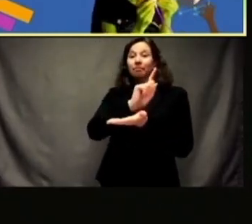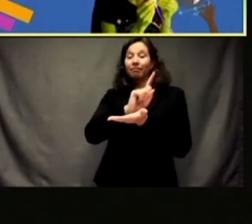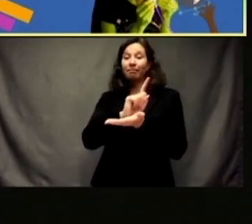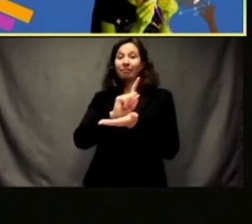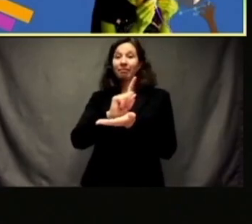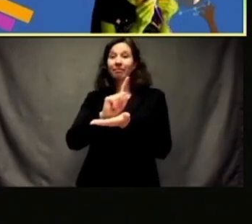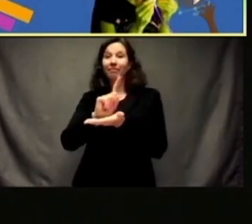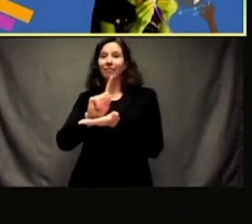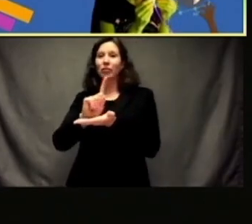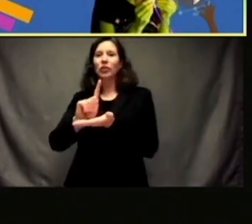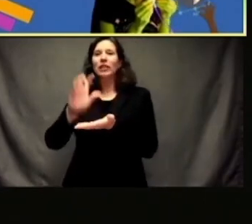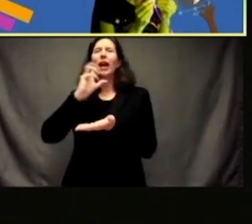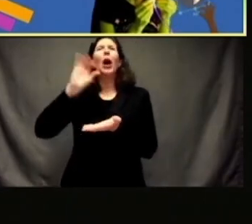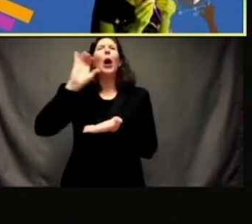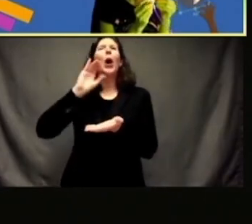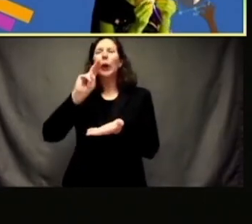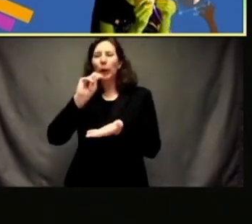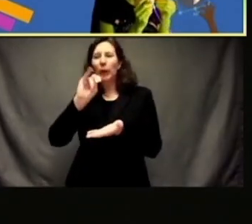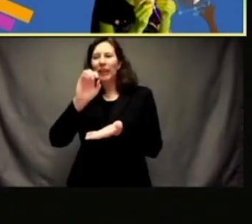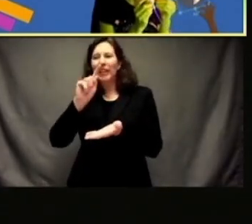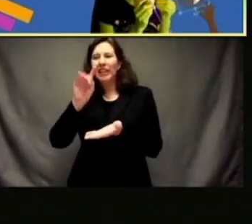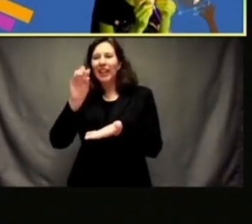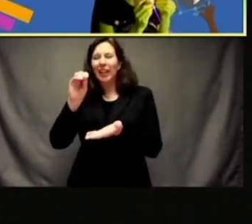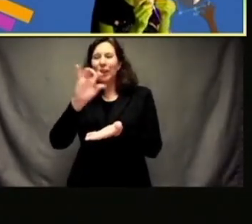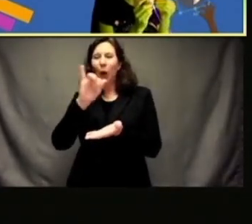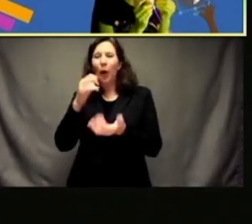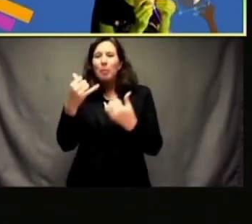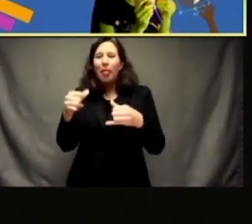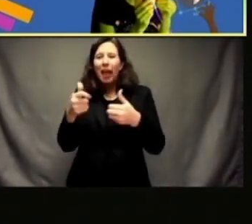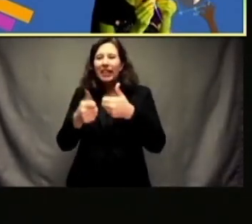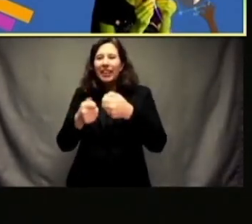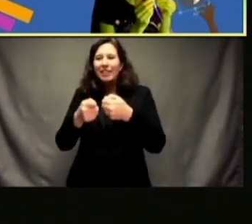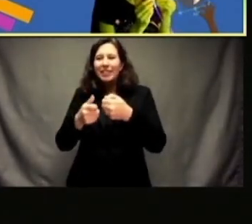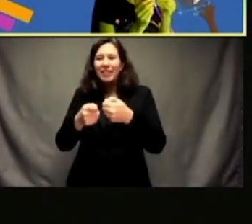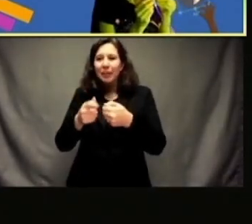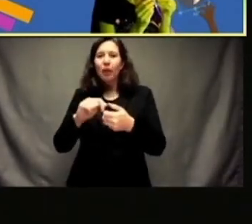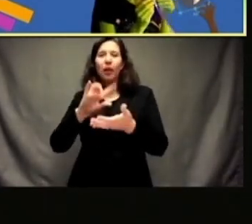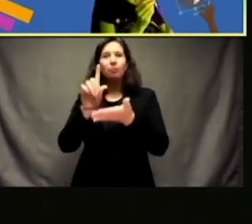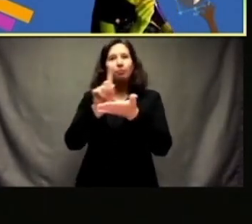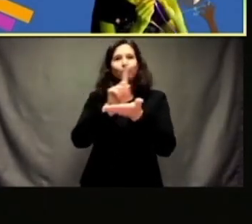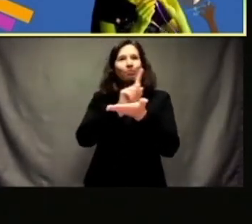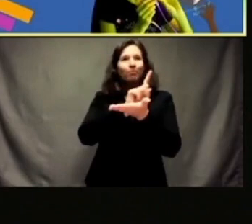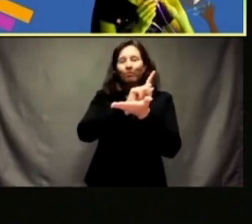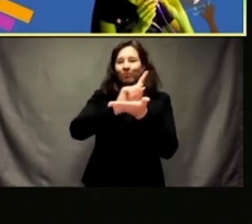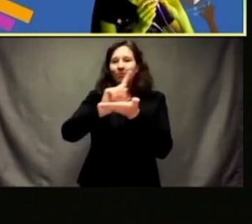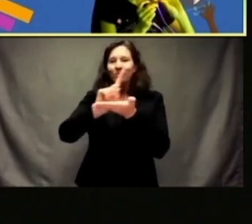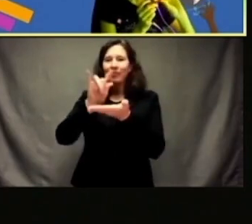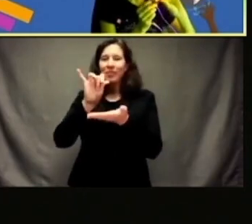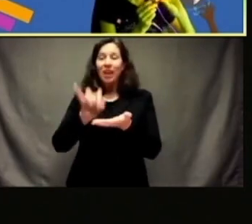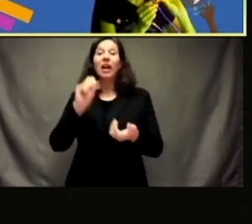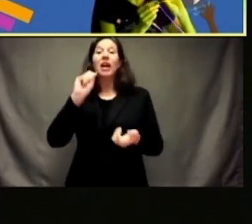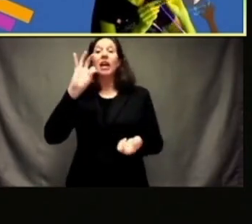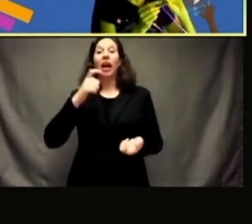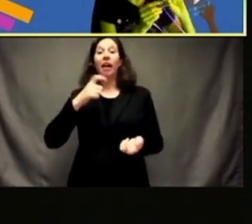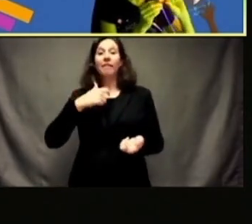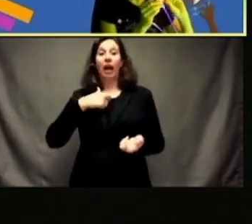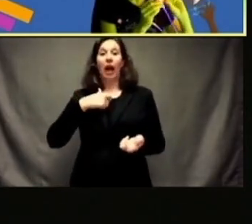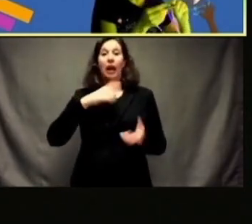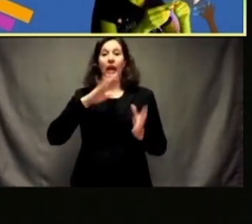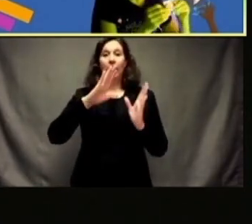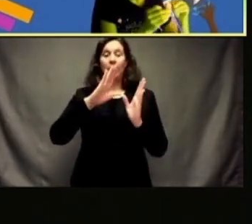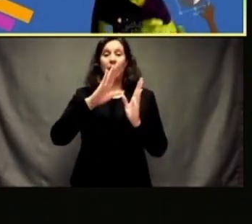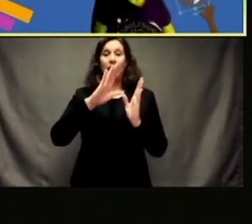those old Nintendo and PlayStation controllers we love so much. And if I tilt my